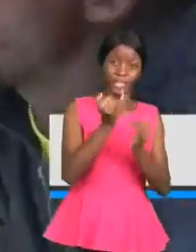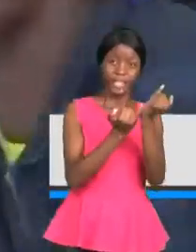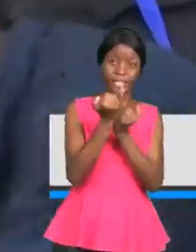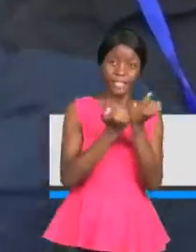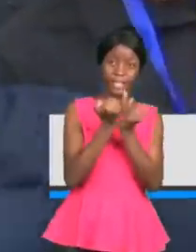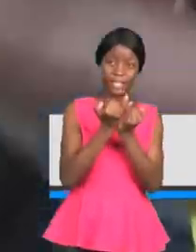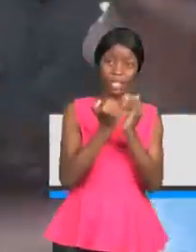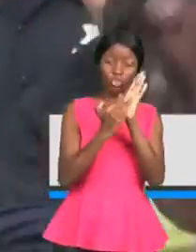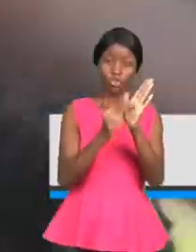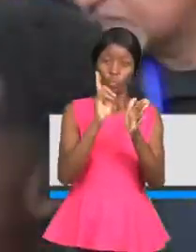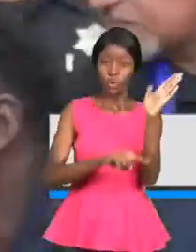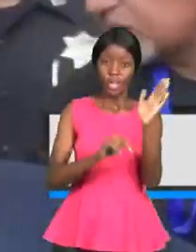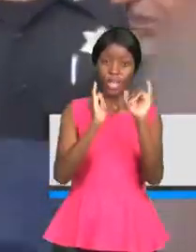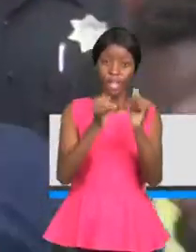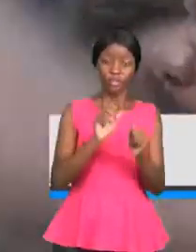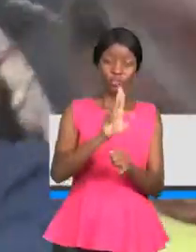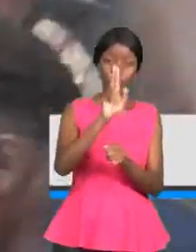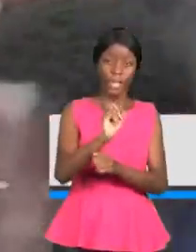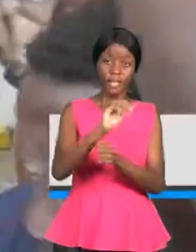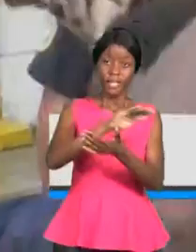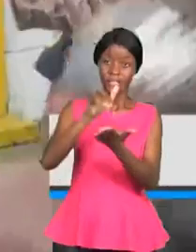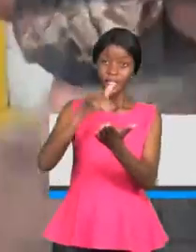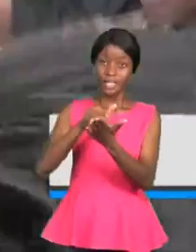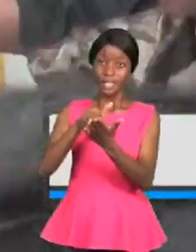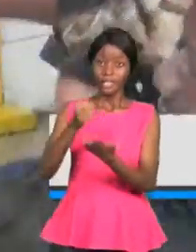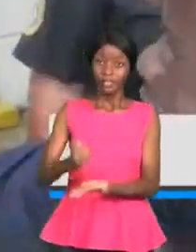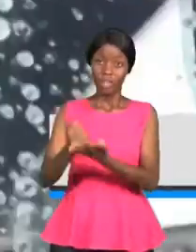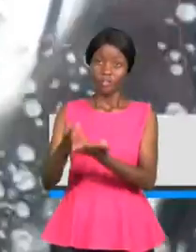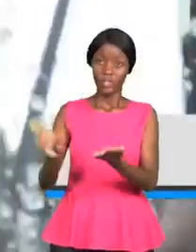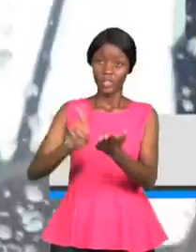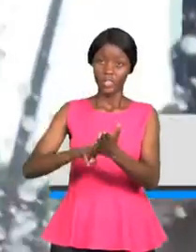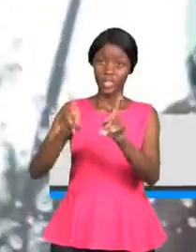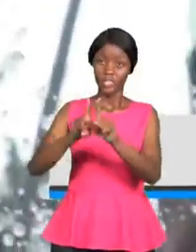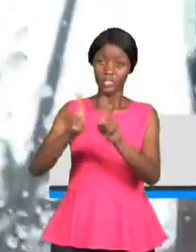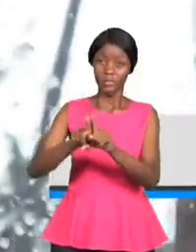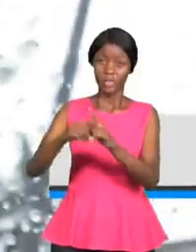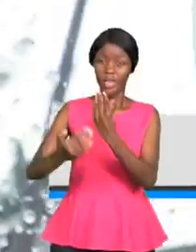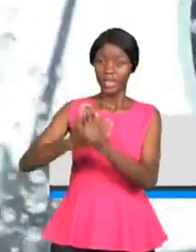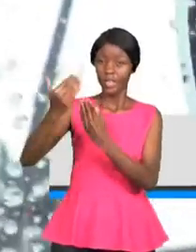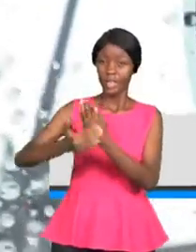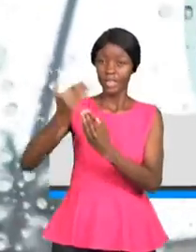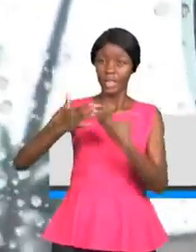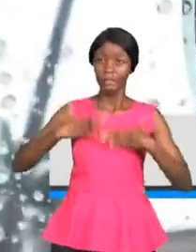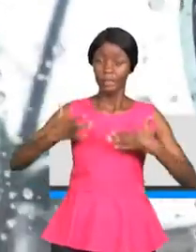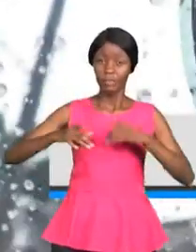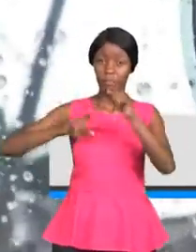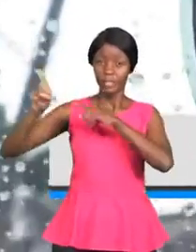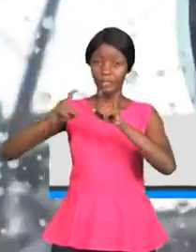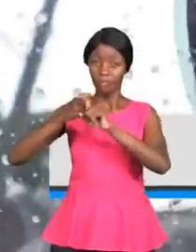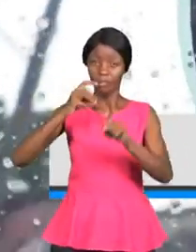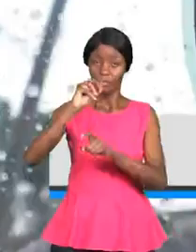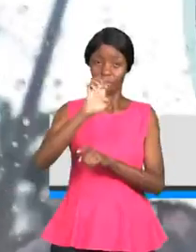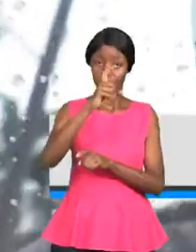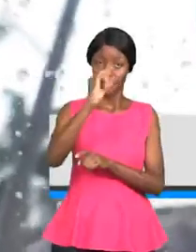inaugurate a new United Nations center to help register and look after migrants in Mexico's south border area. Every